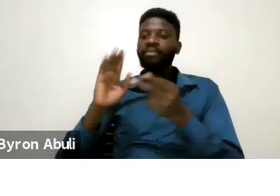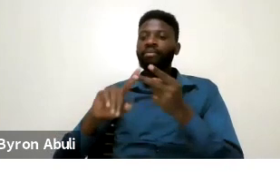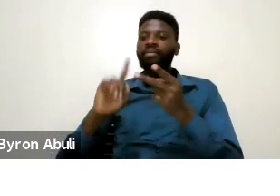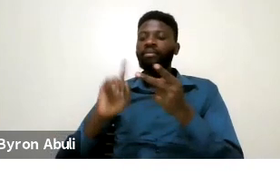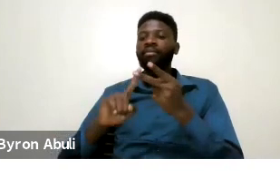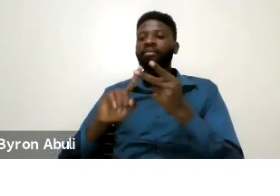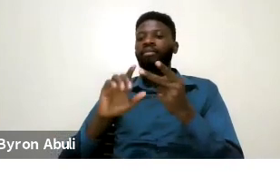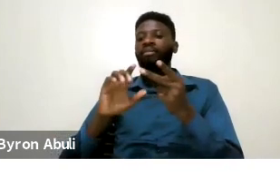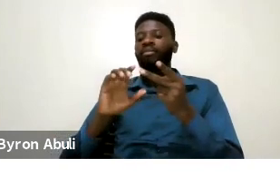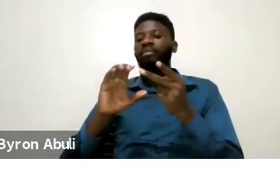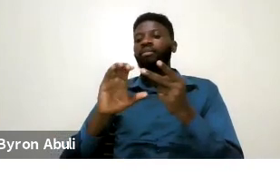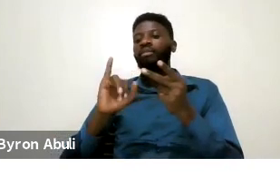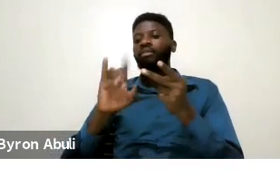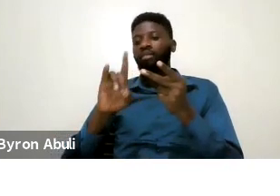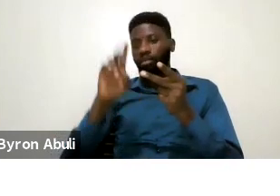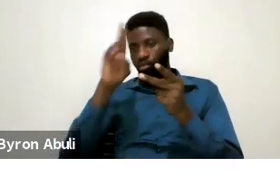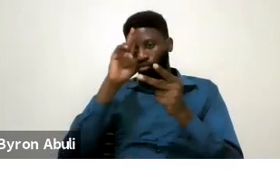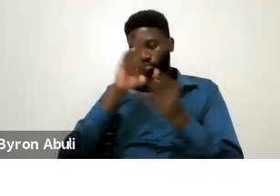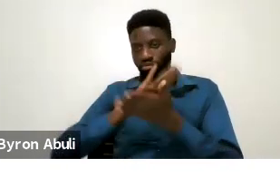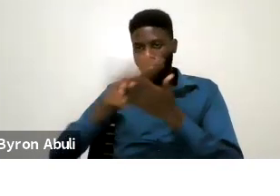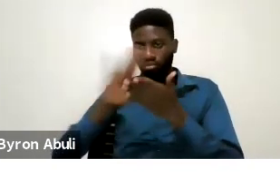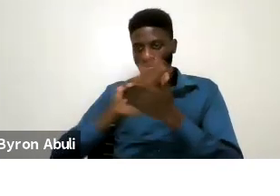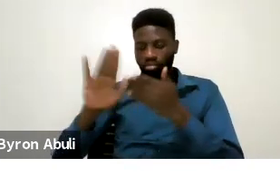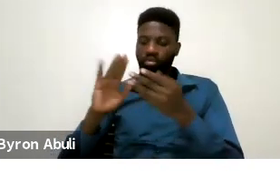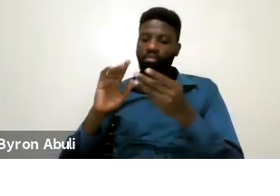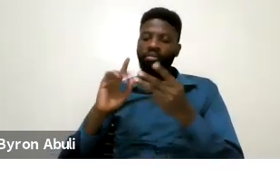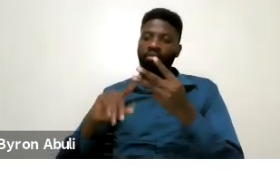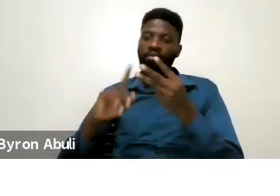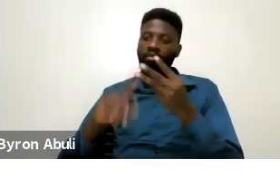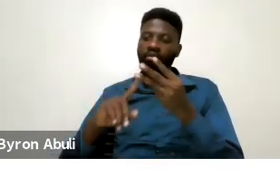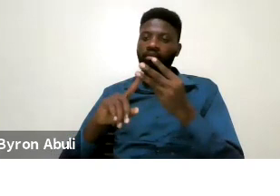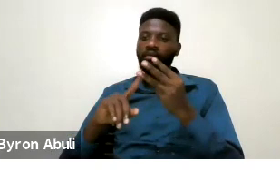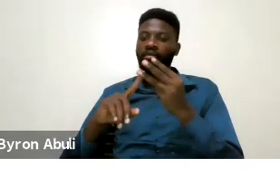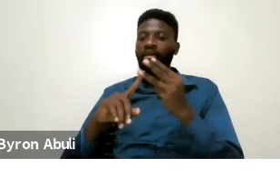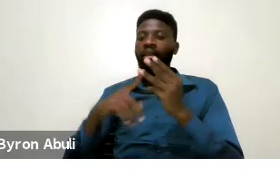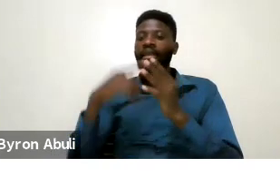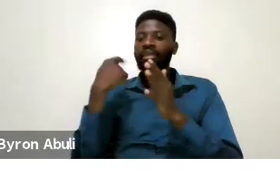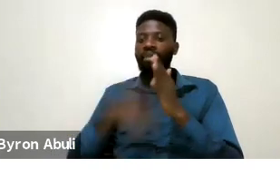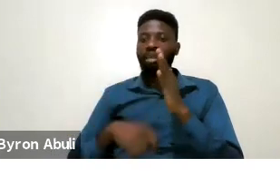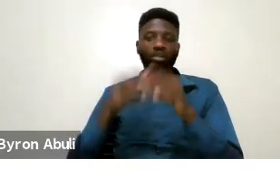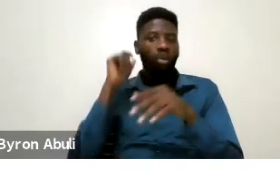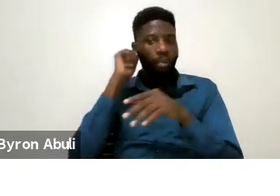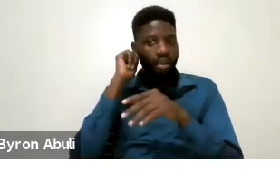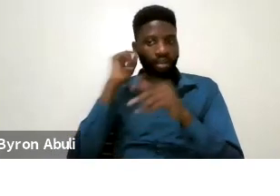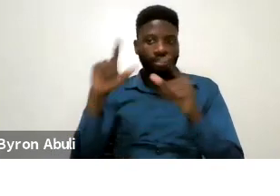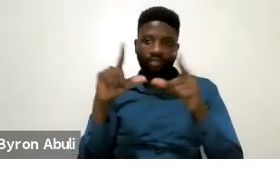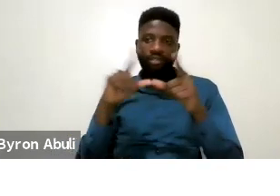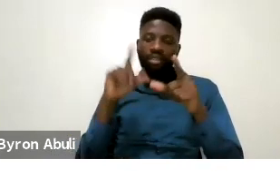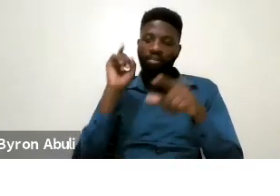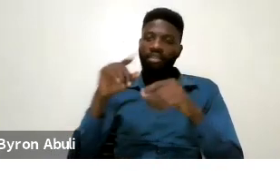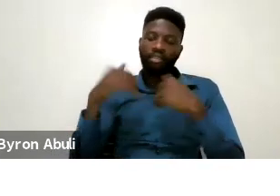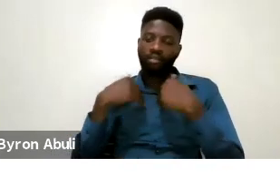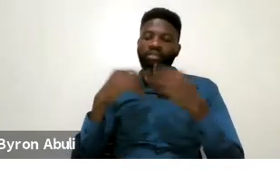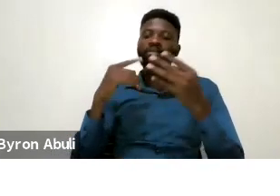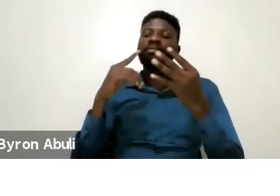police clearance, and we have tax compliance certificate, which you need to have. You need to have the